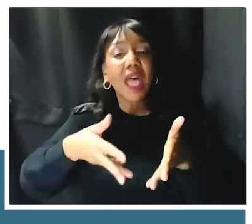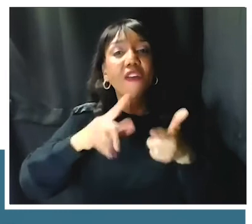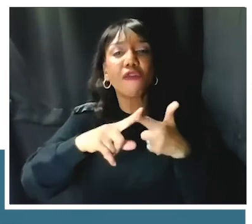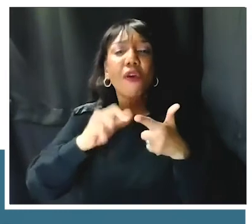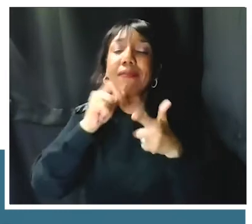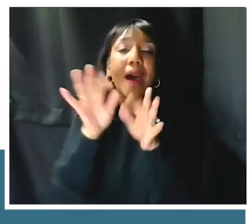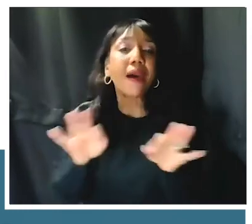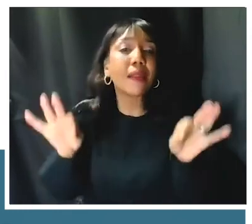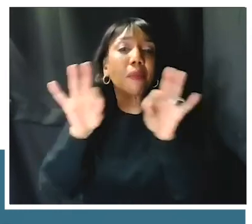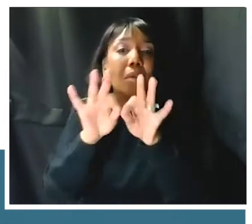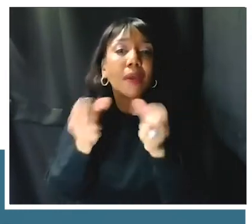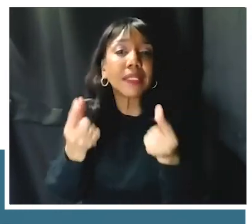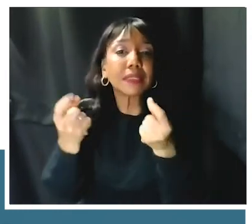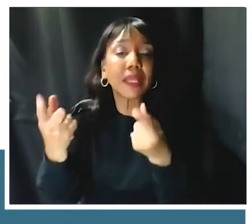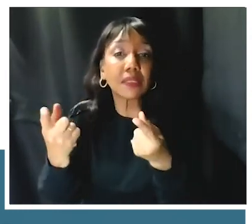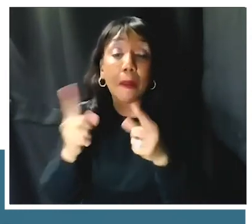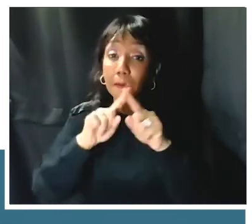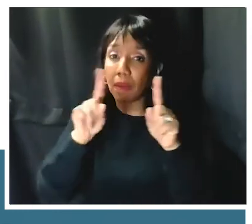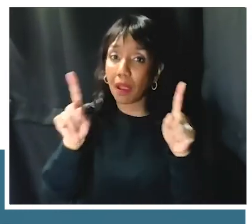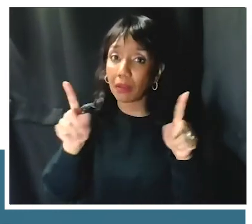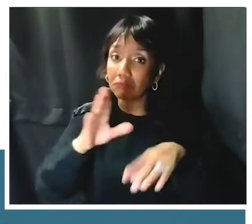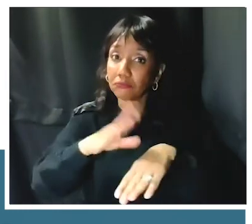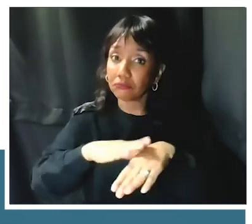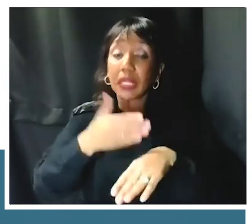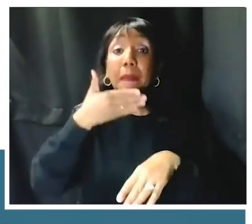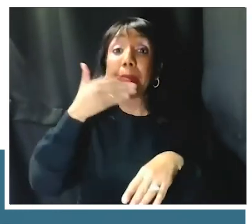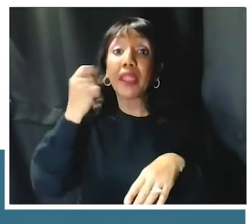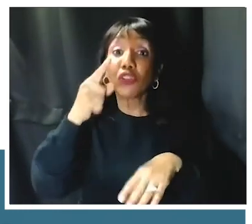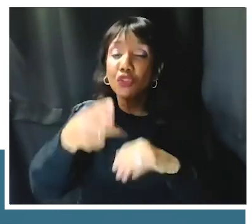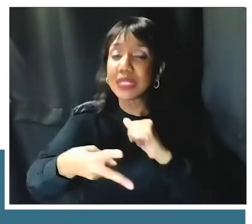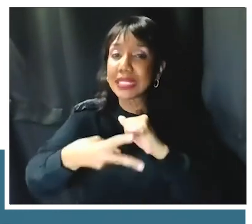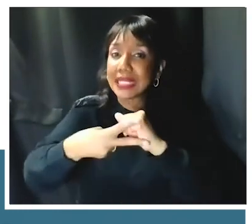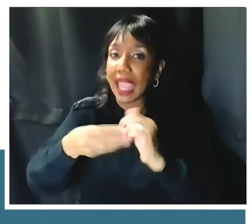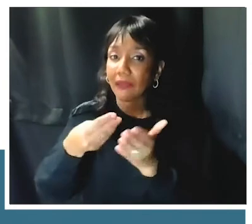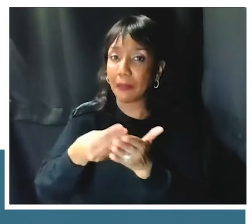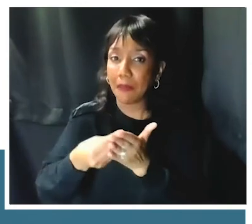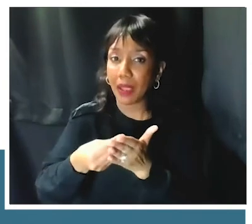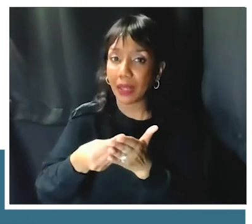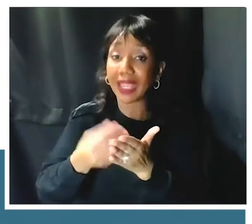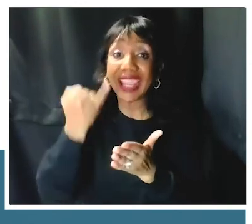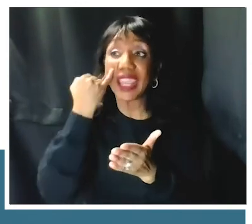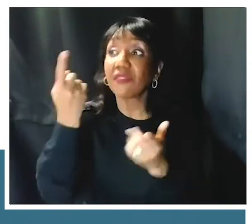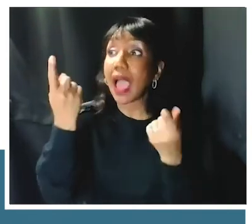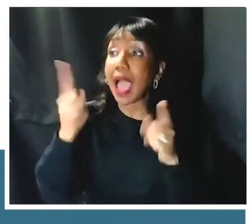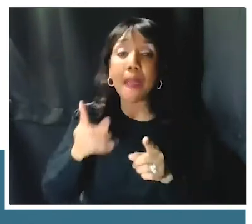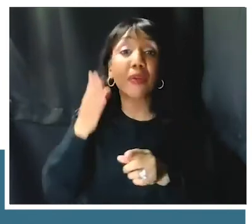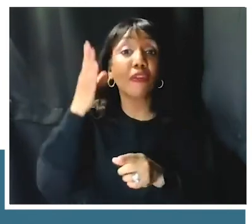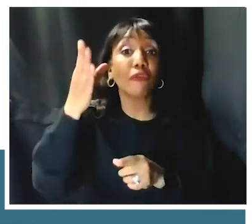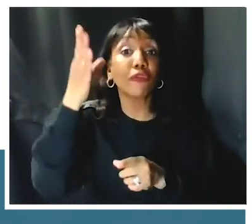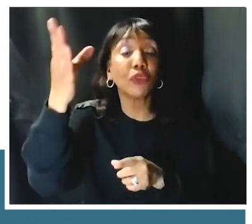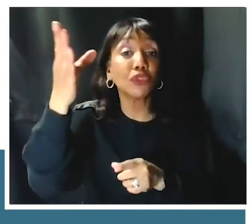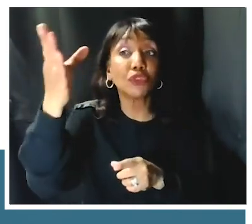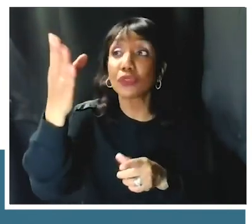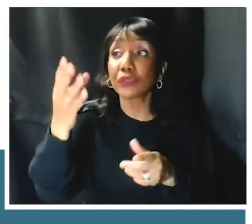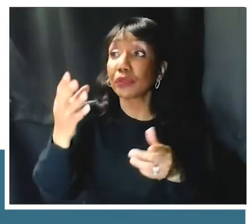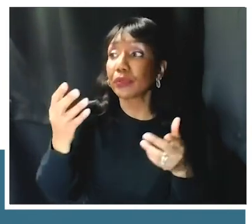for non-vital expenses. However, it will be better for you to save this extra money in case you need it for an